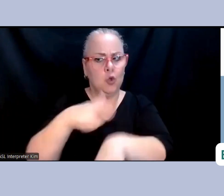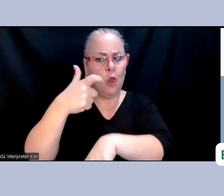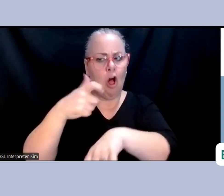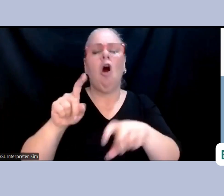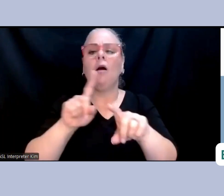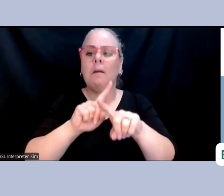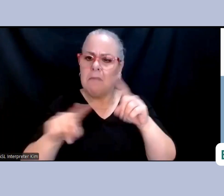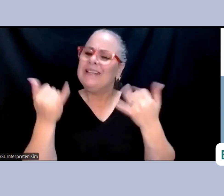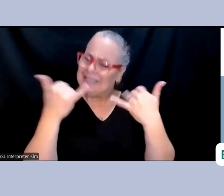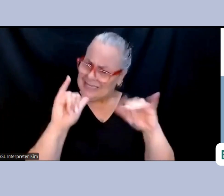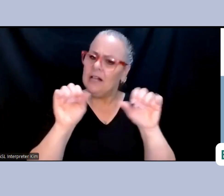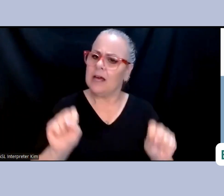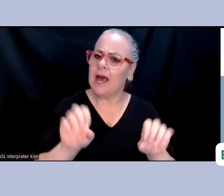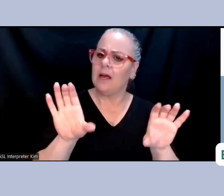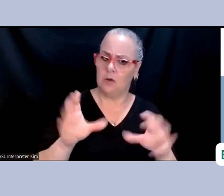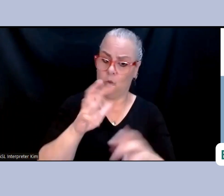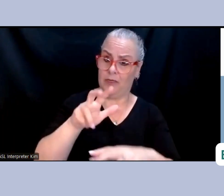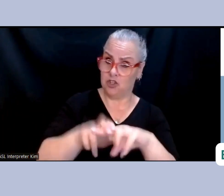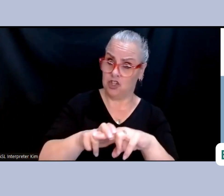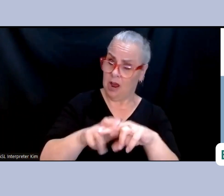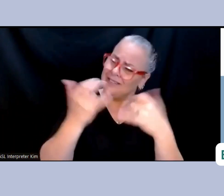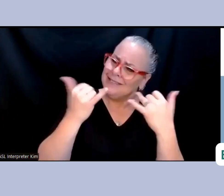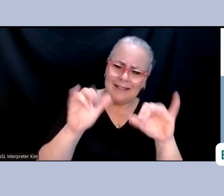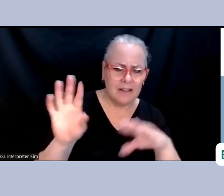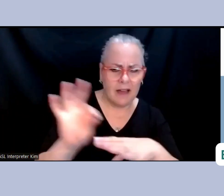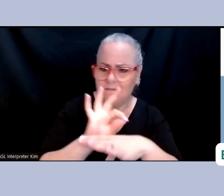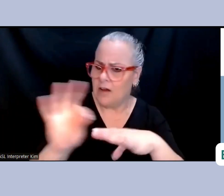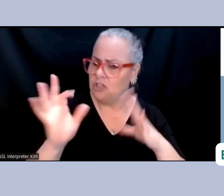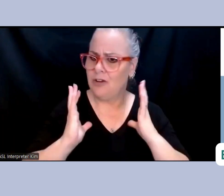job functions with the reasonable accommodation.